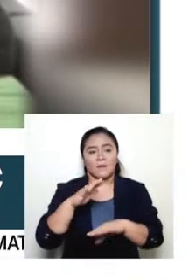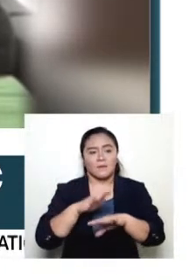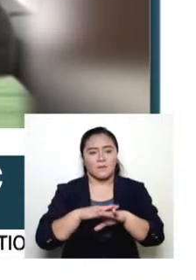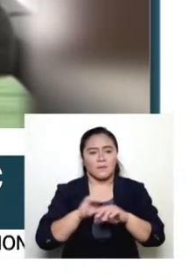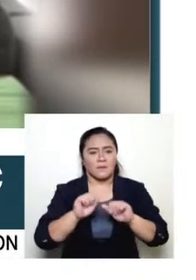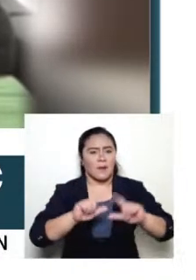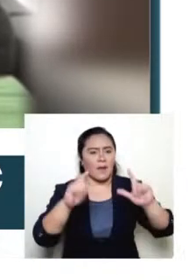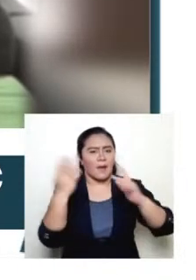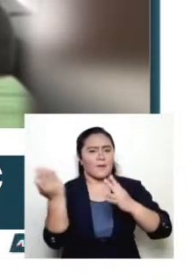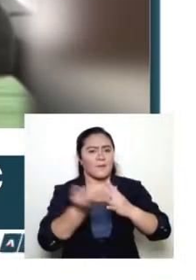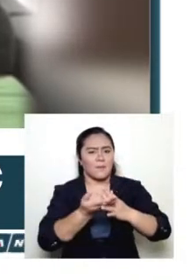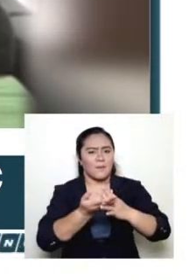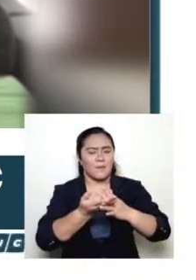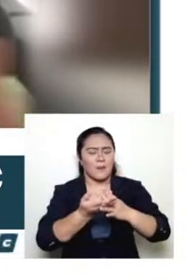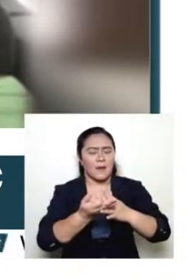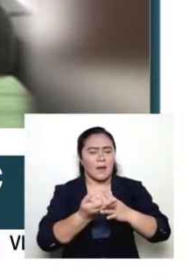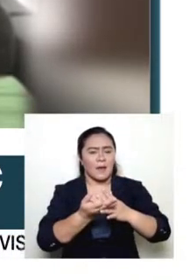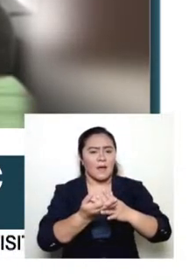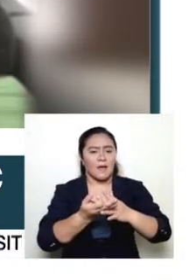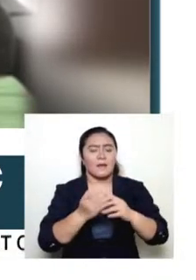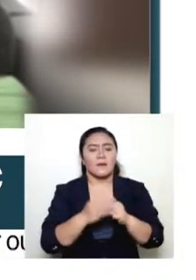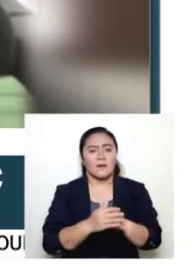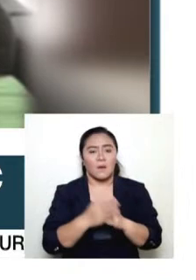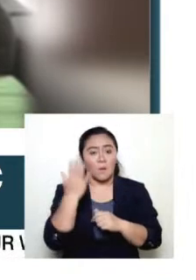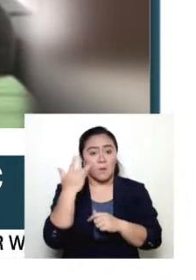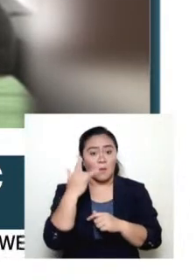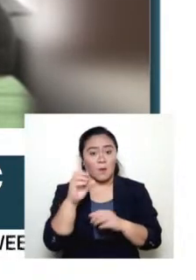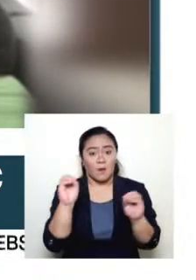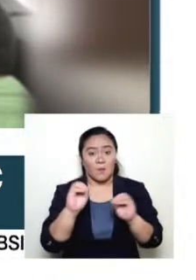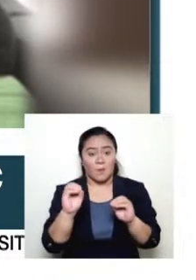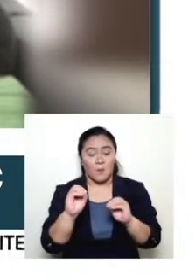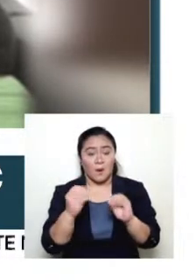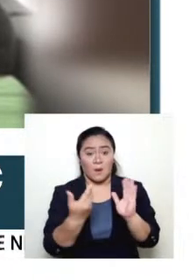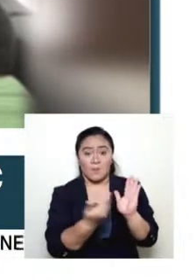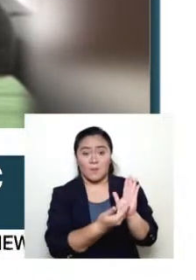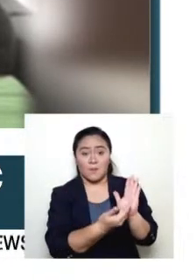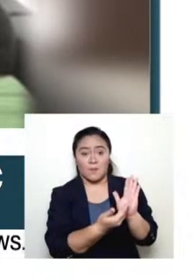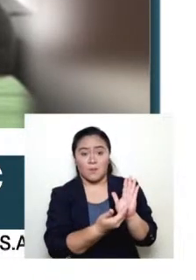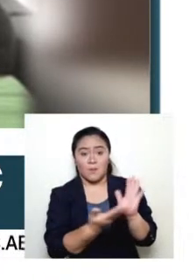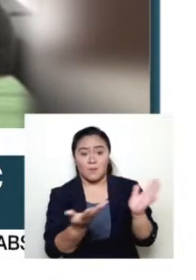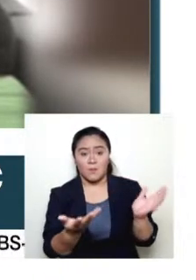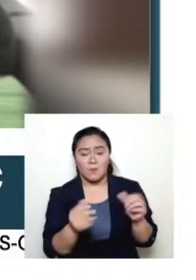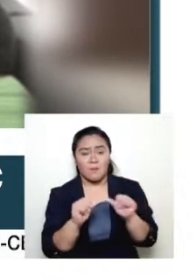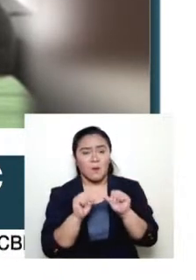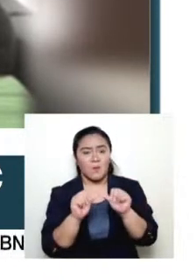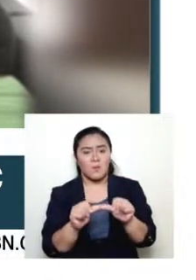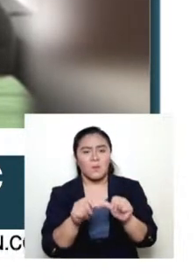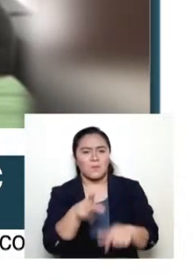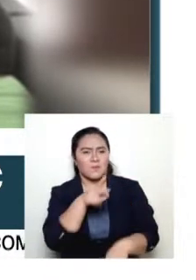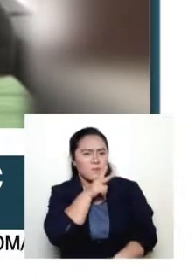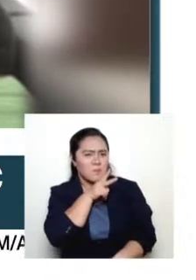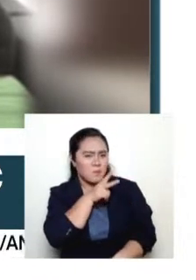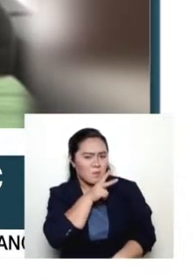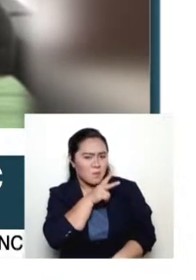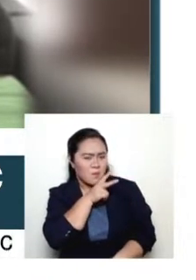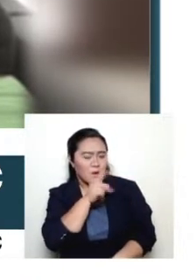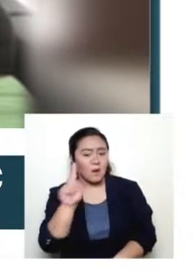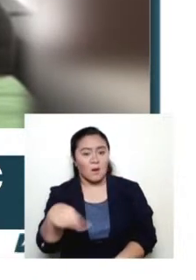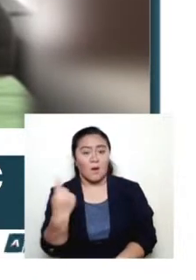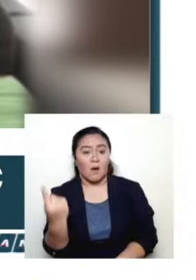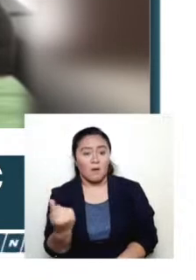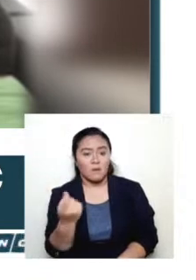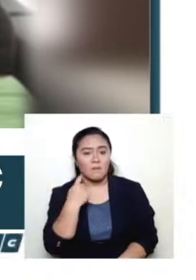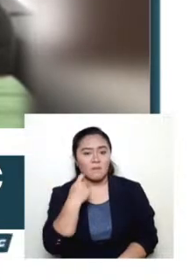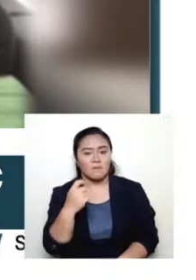naman nagsasampa ng kaso kasi wala naman nga silang ebidensya. And they just keep on alleging it to take out the